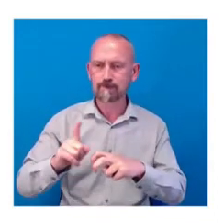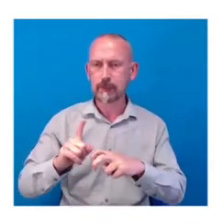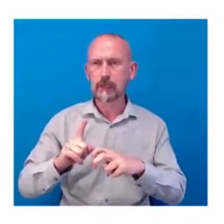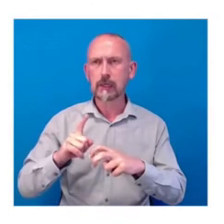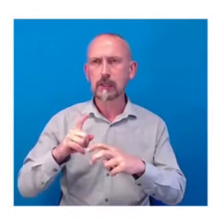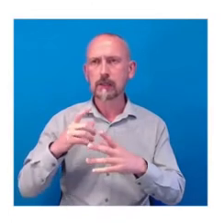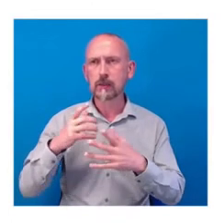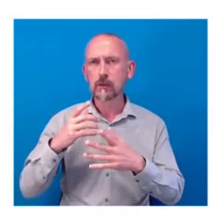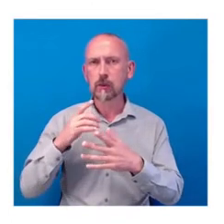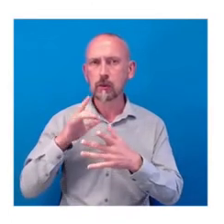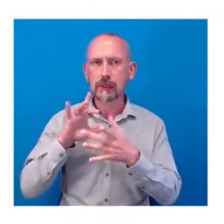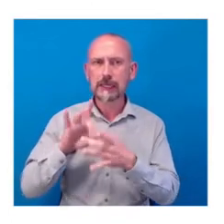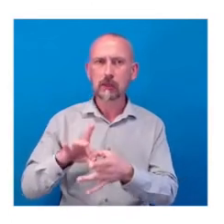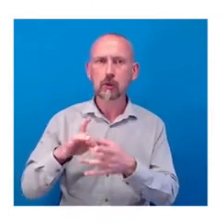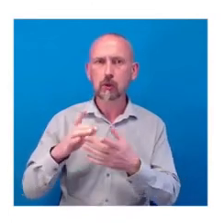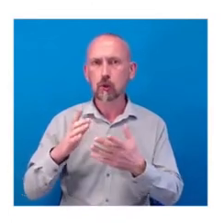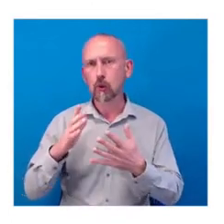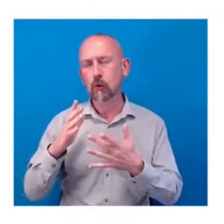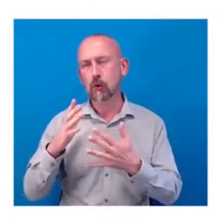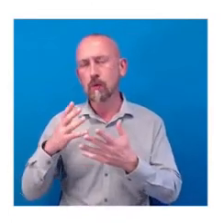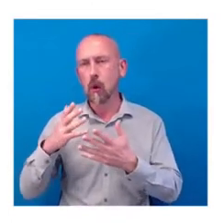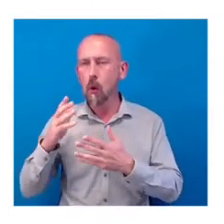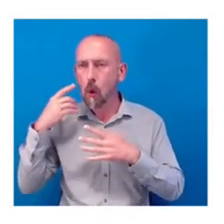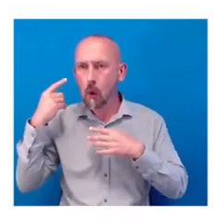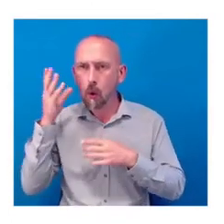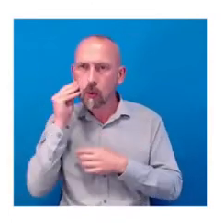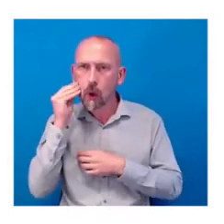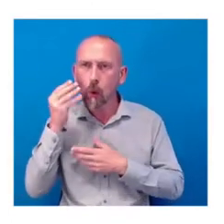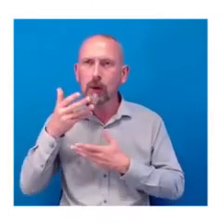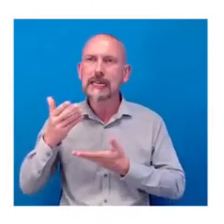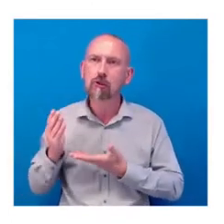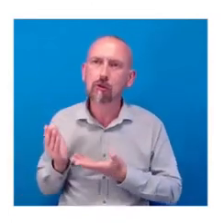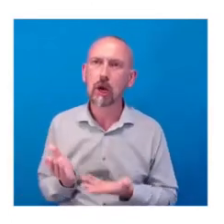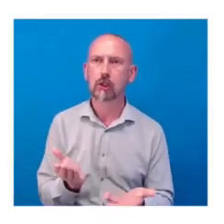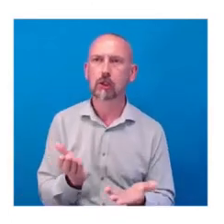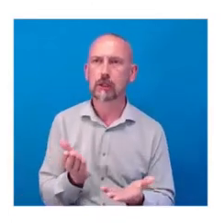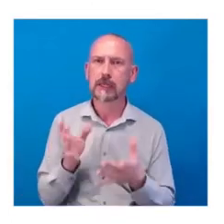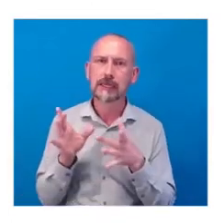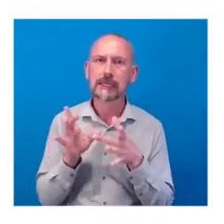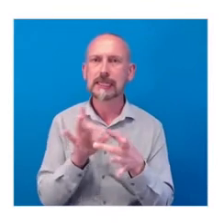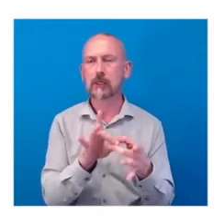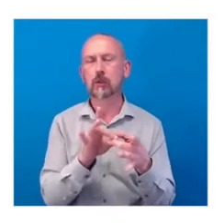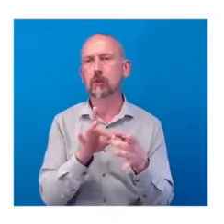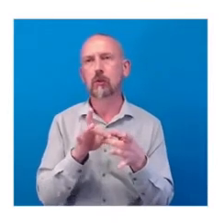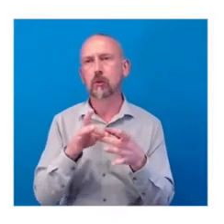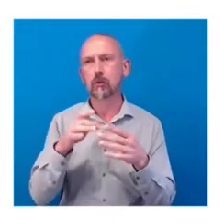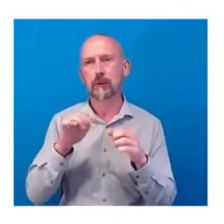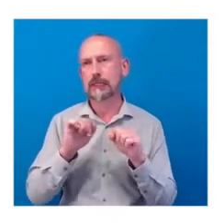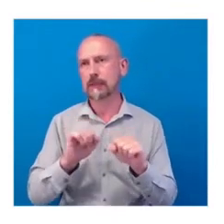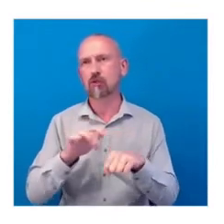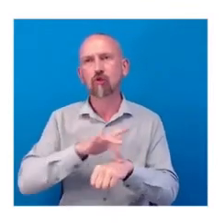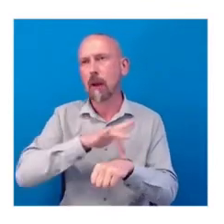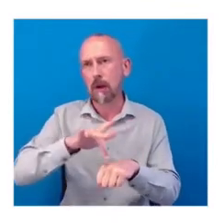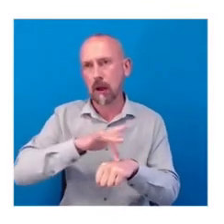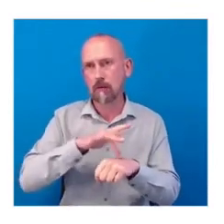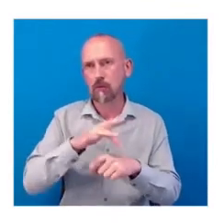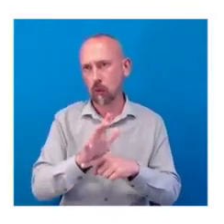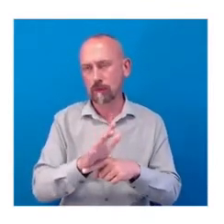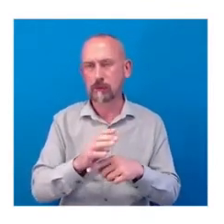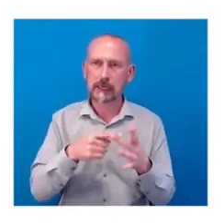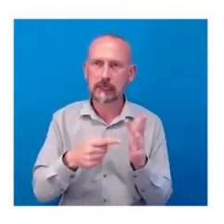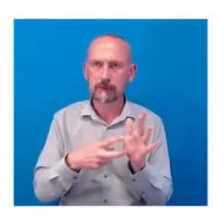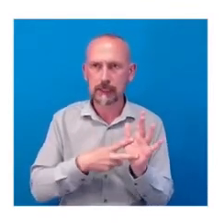accompany our ITV drama series. So this is a technique that's inspired by theatre audio description, and we envisage